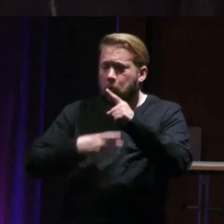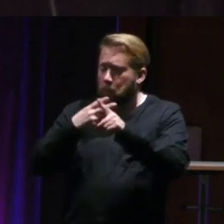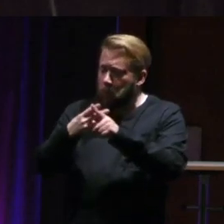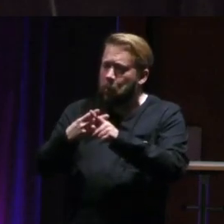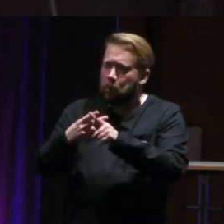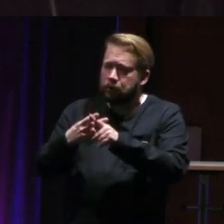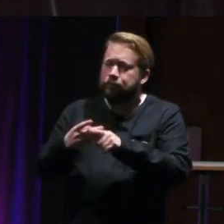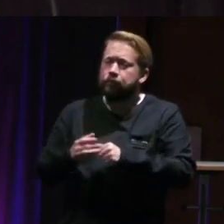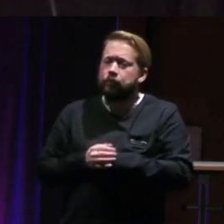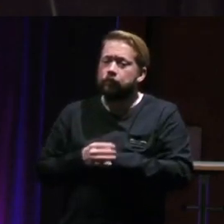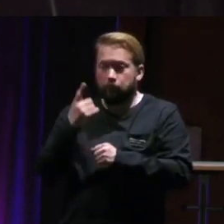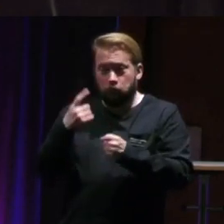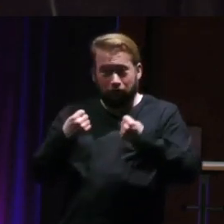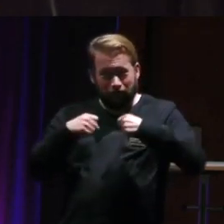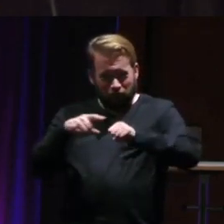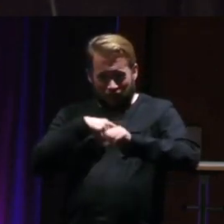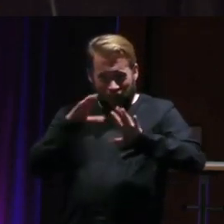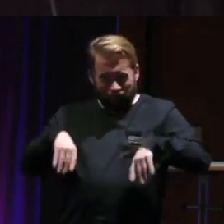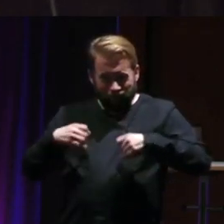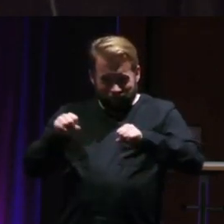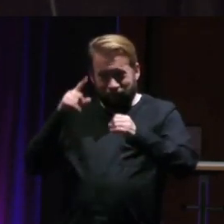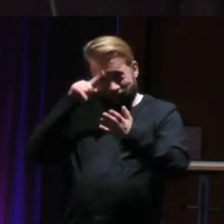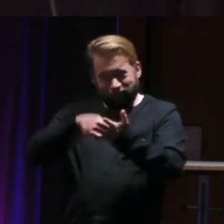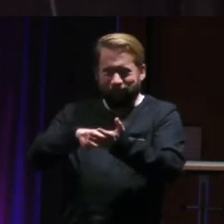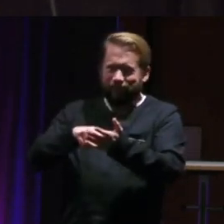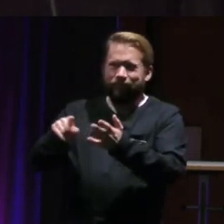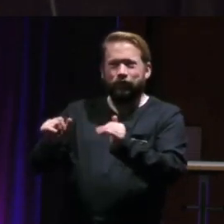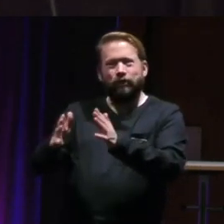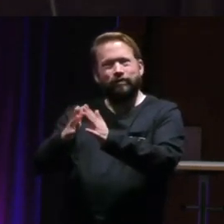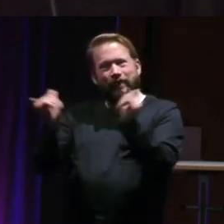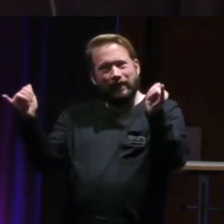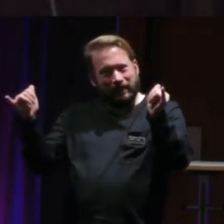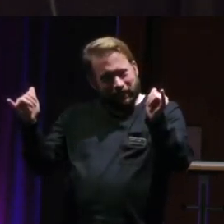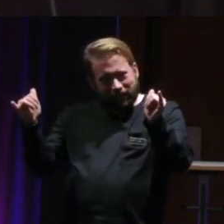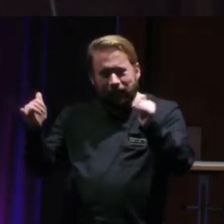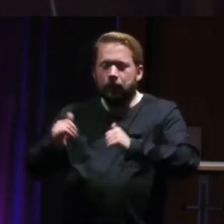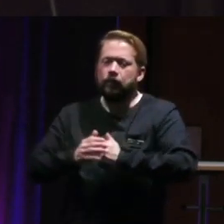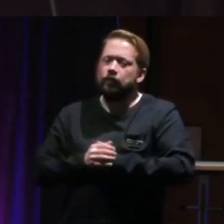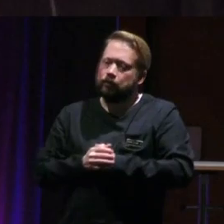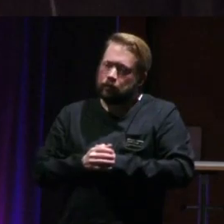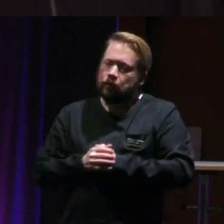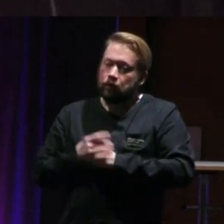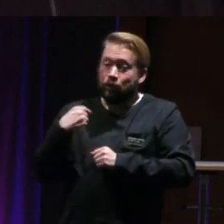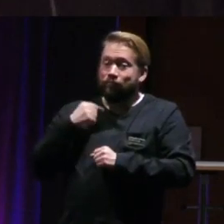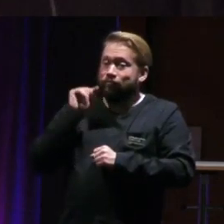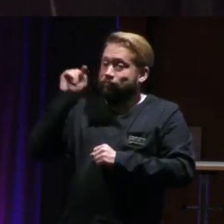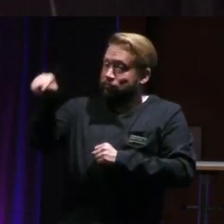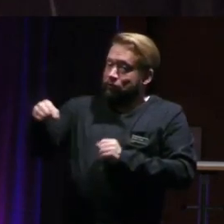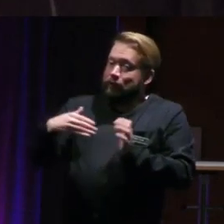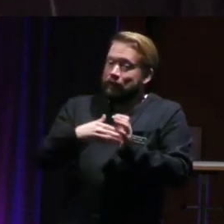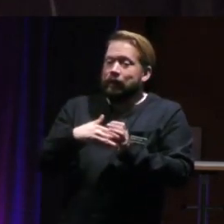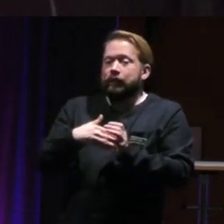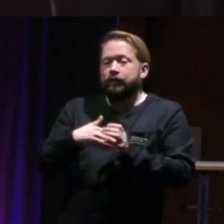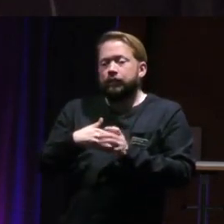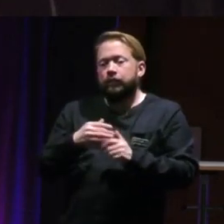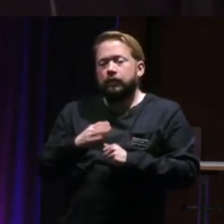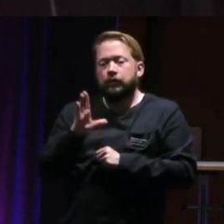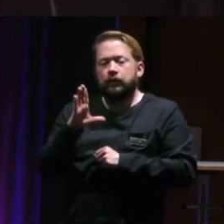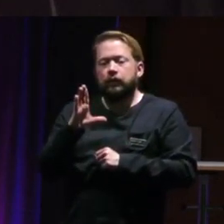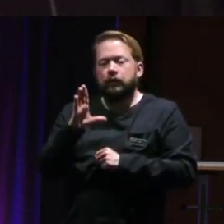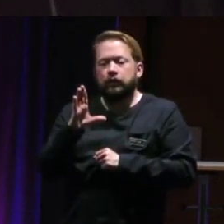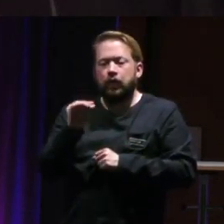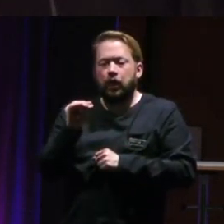First action we made for him, we went to Yakutsk, which is like East Siberia, near his